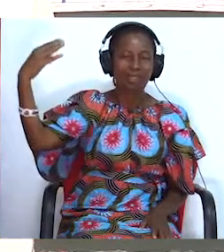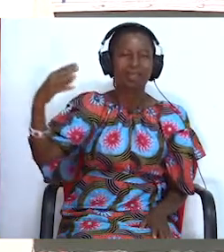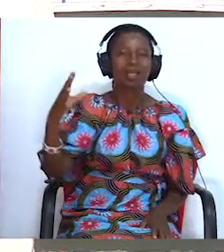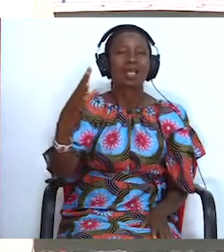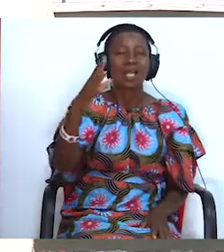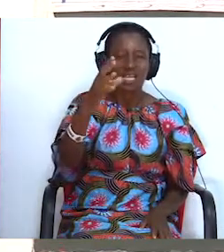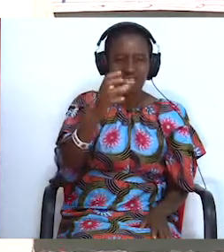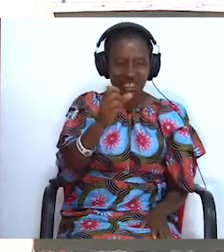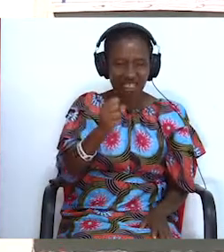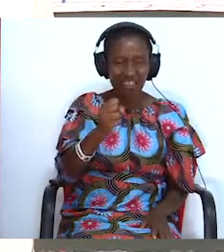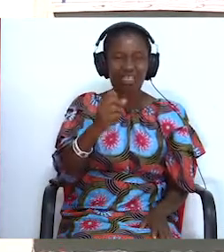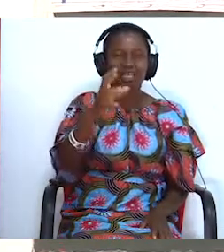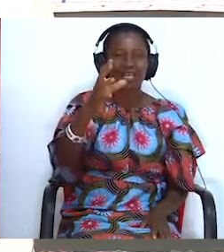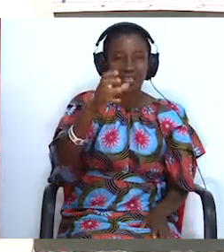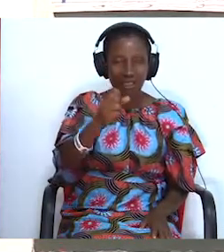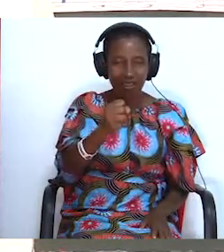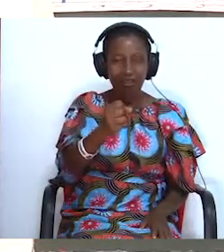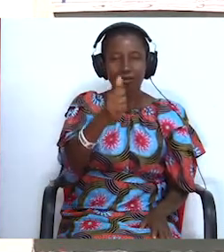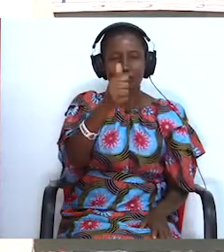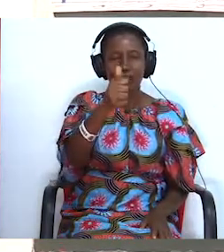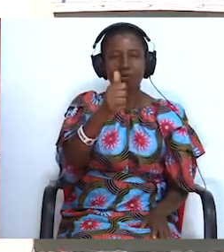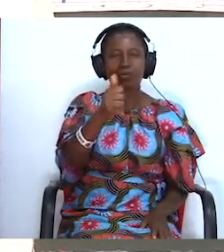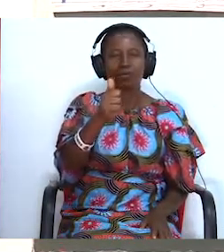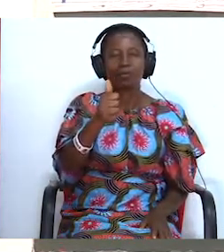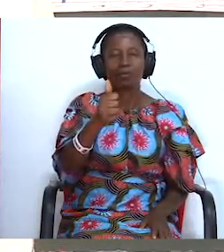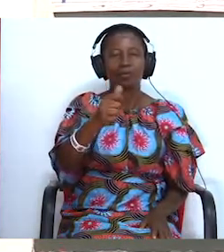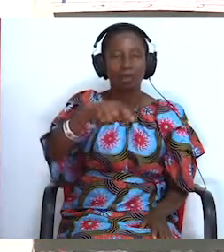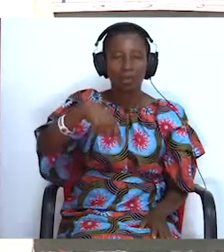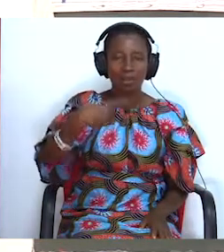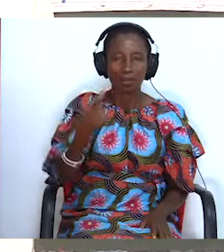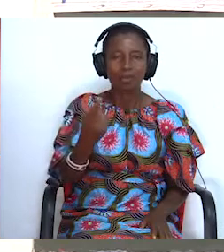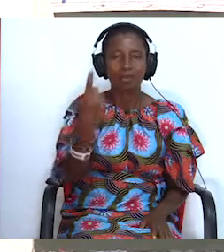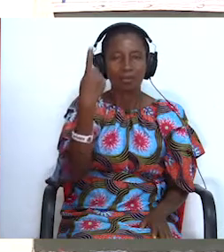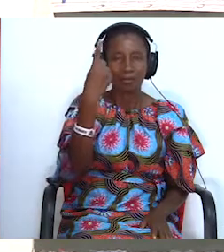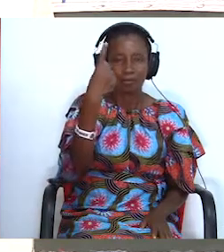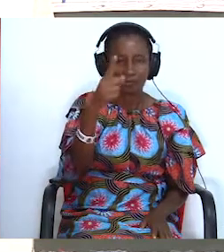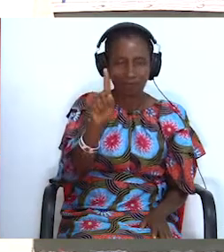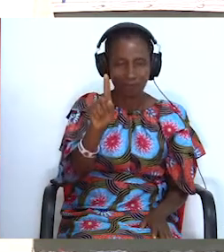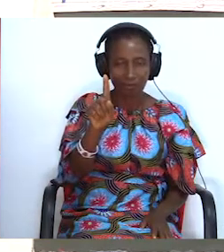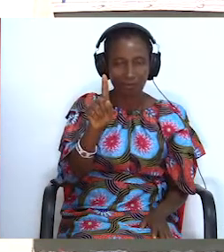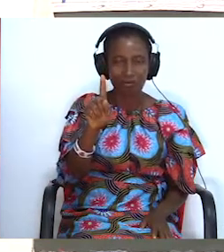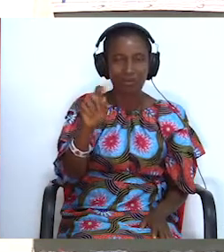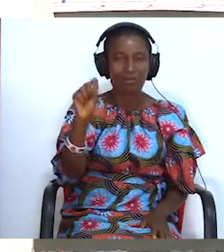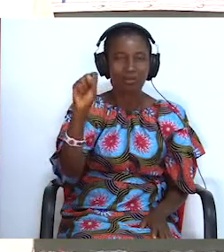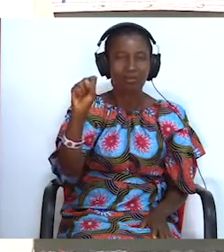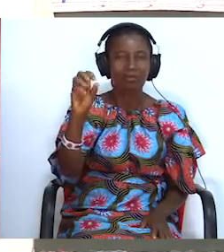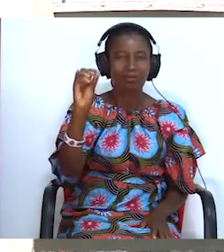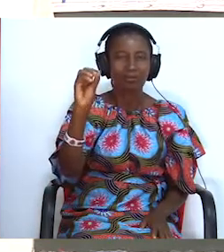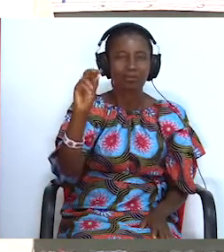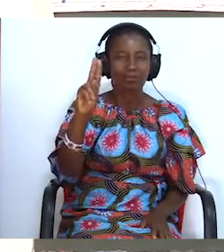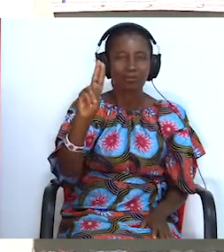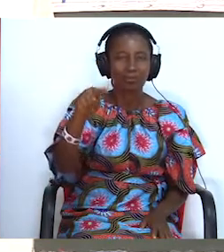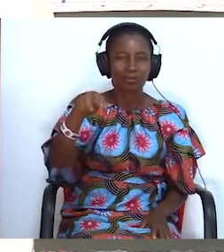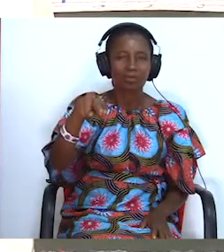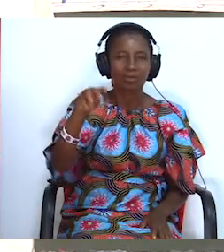Very good. The initial sound in all these pictures is this sound. This is the letter